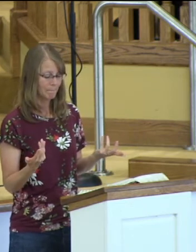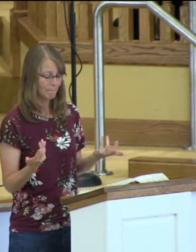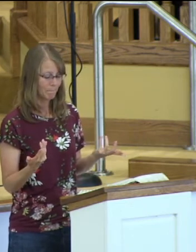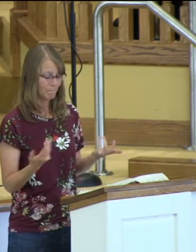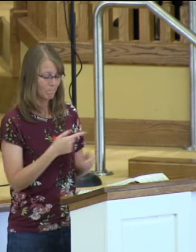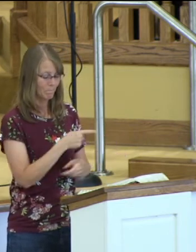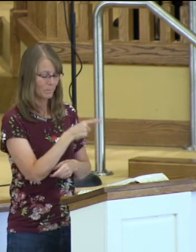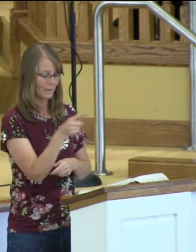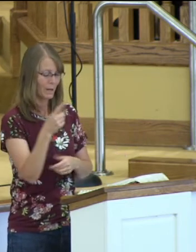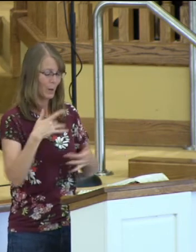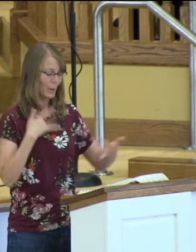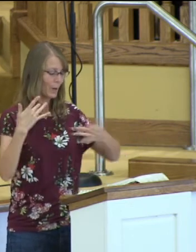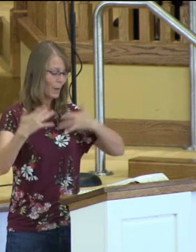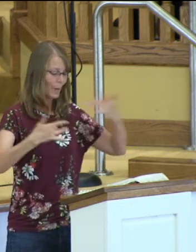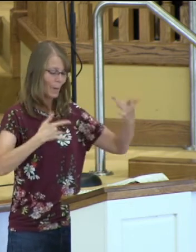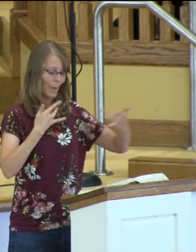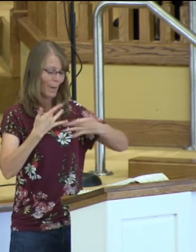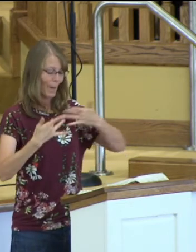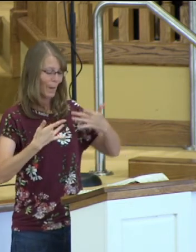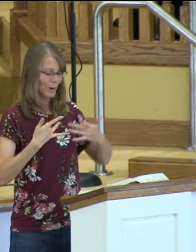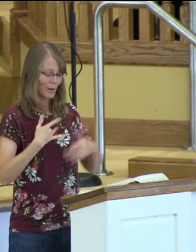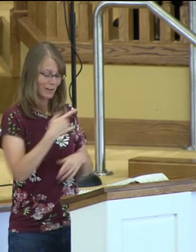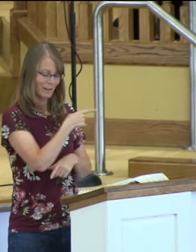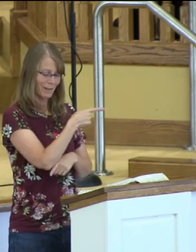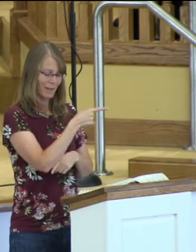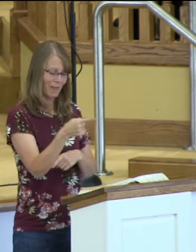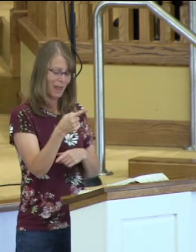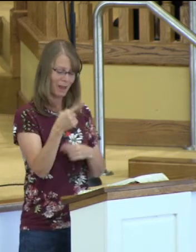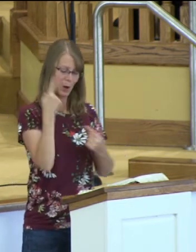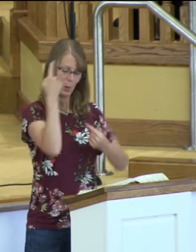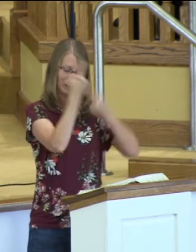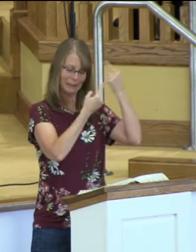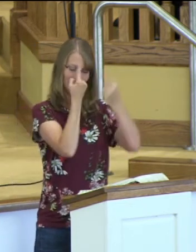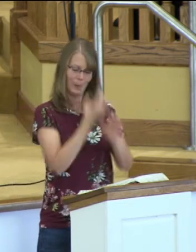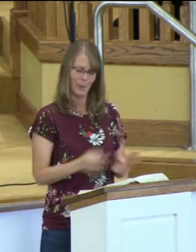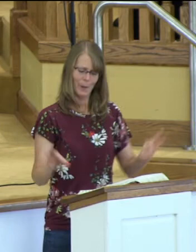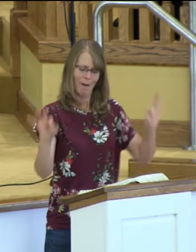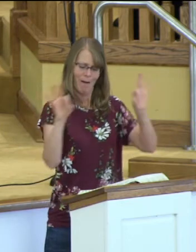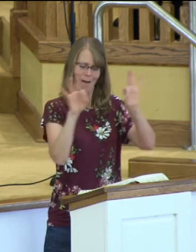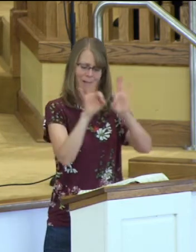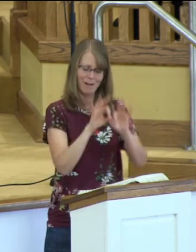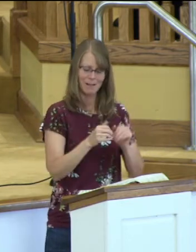They rejoiced that they were counted worthy to suffer shame for his name.